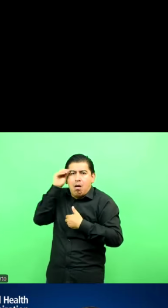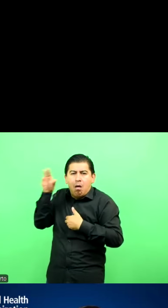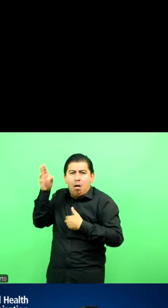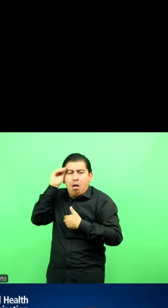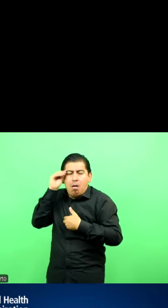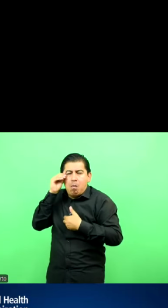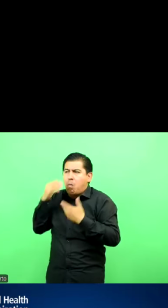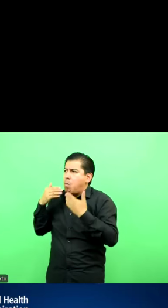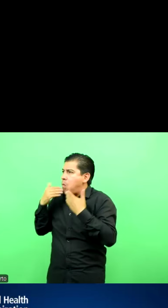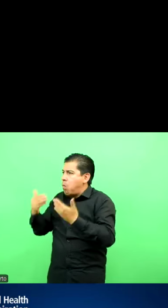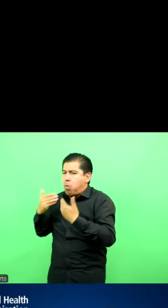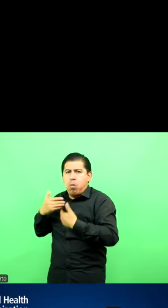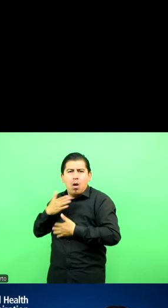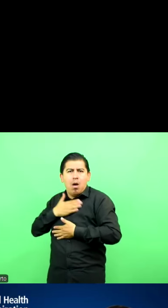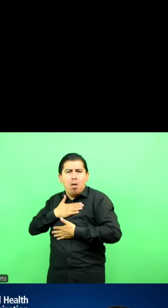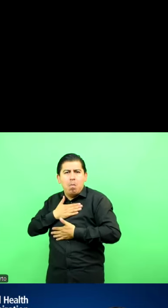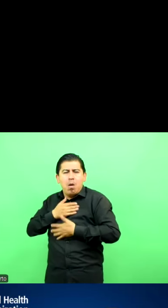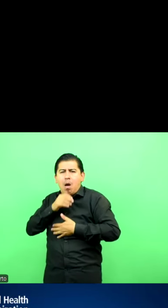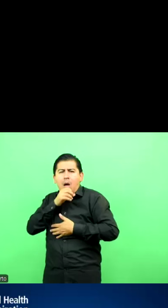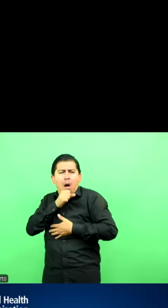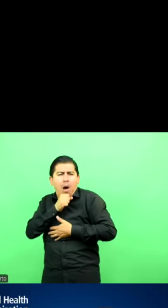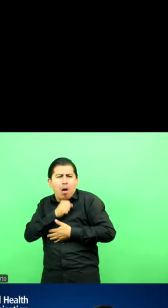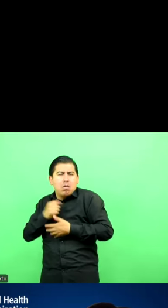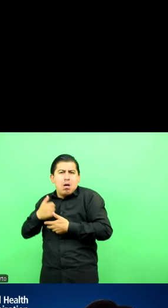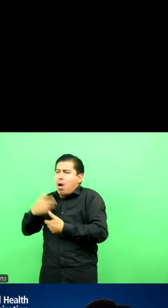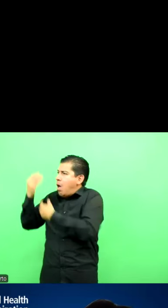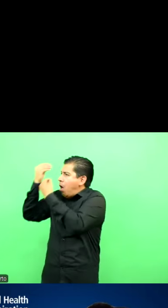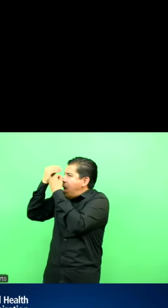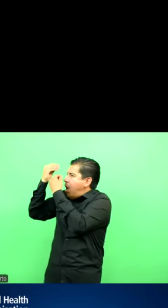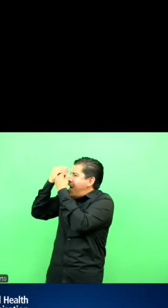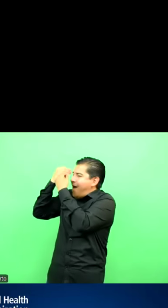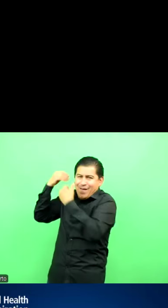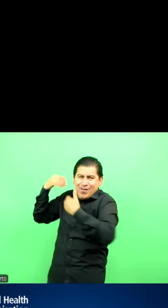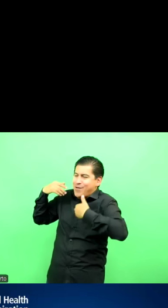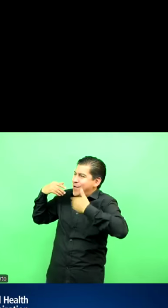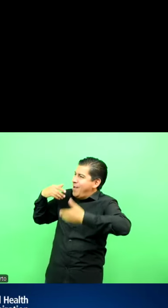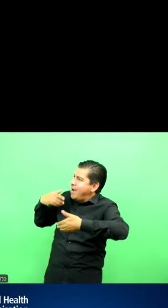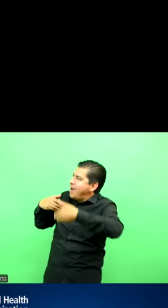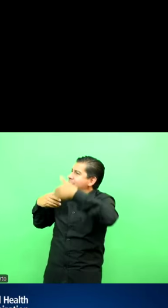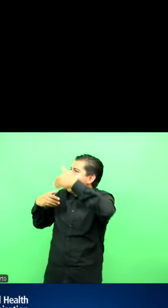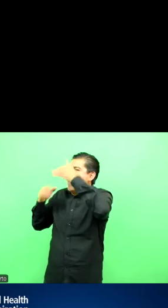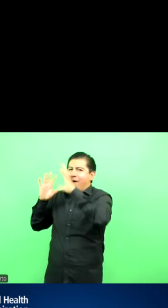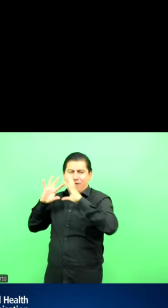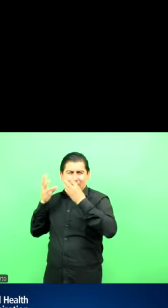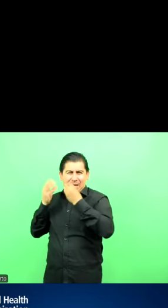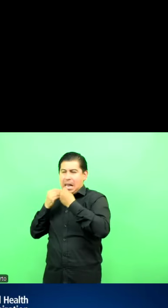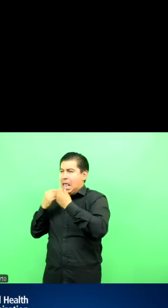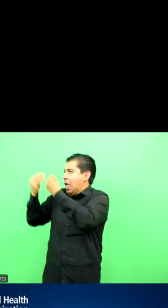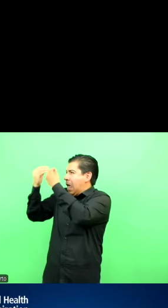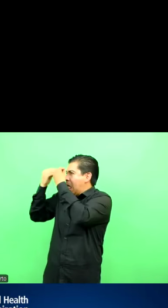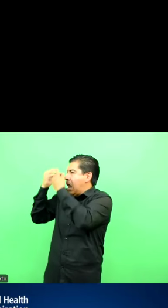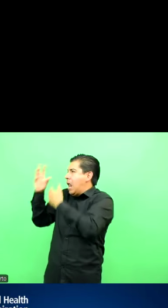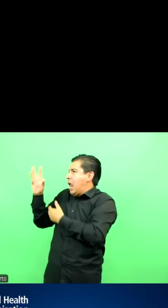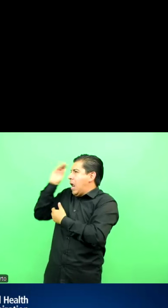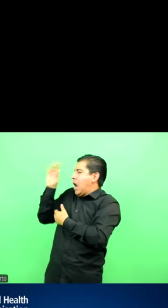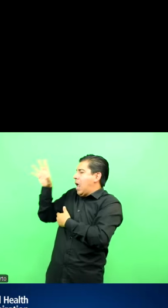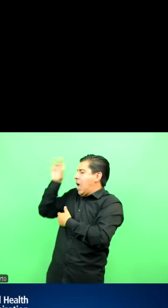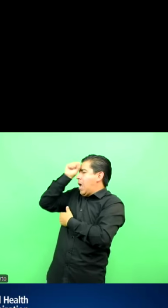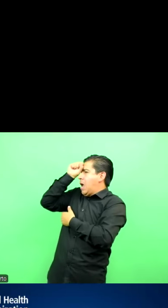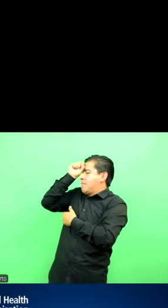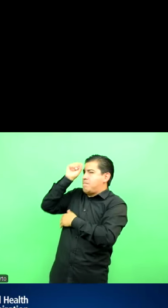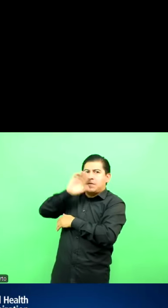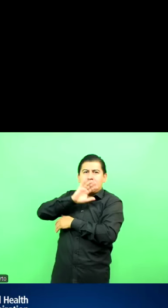utilize, we need to intervene, we need to research more, we need to learn more how we can use this interface between the past